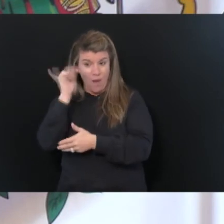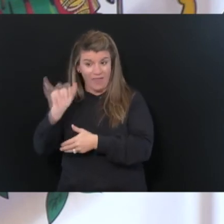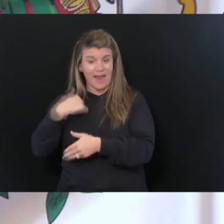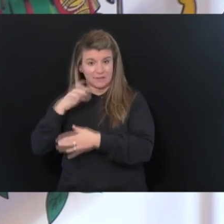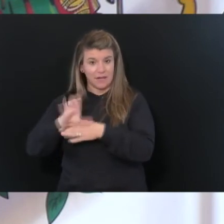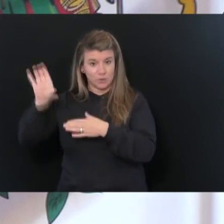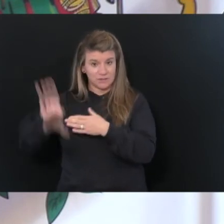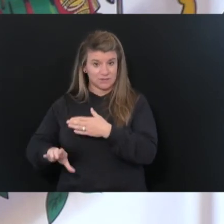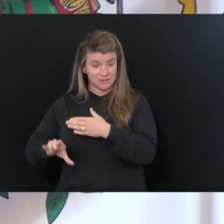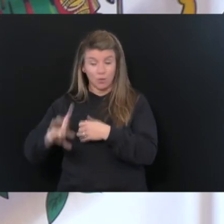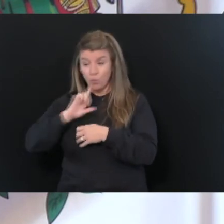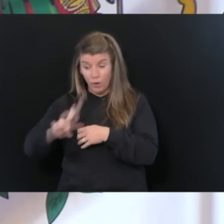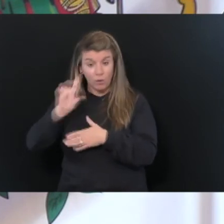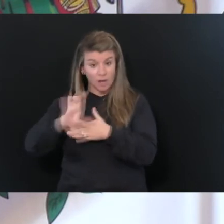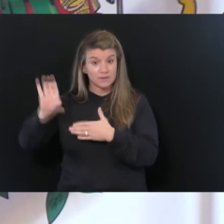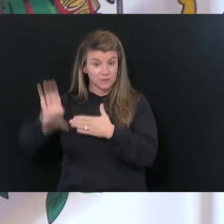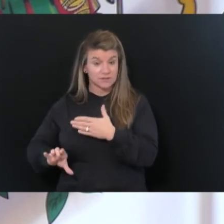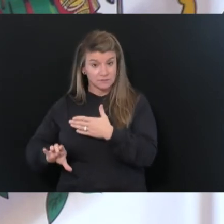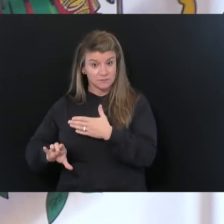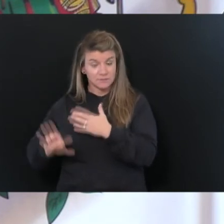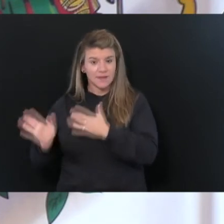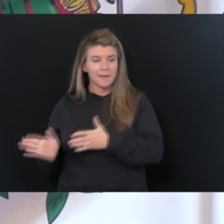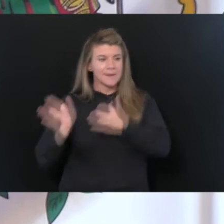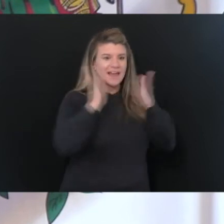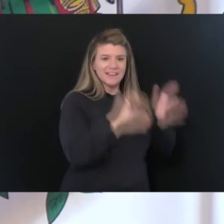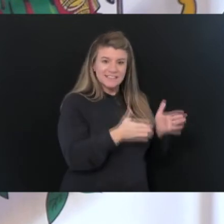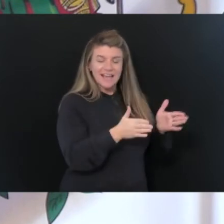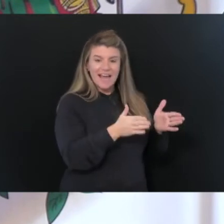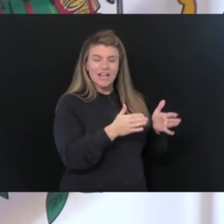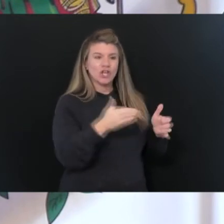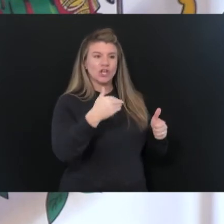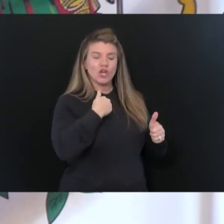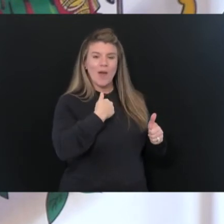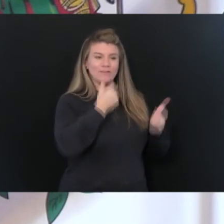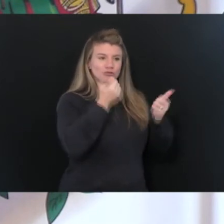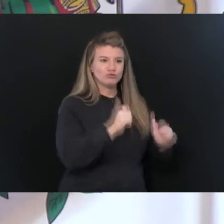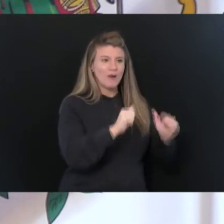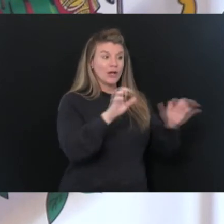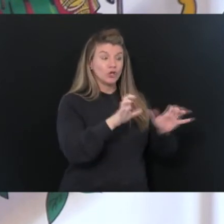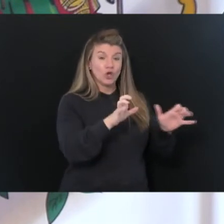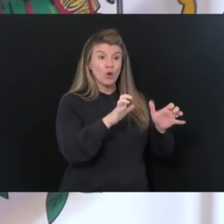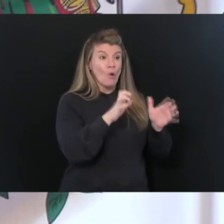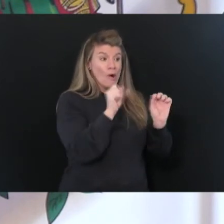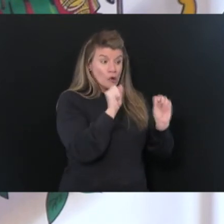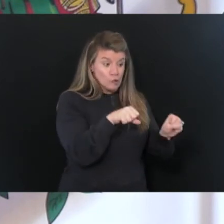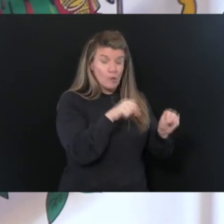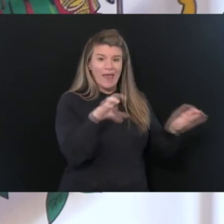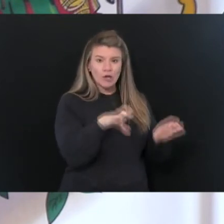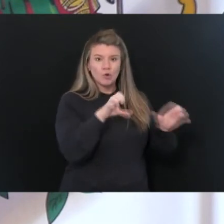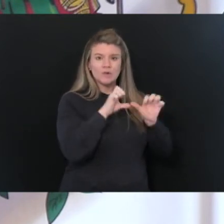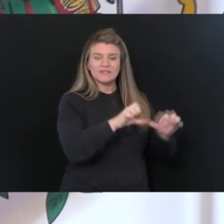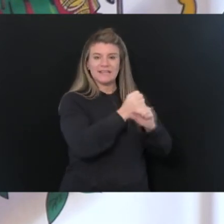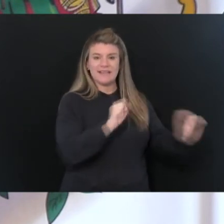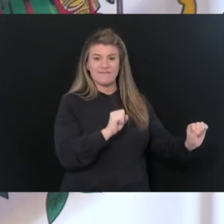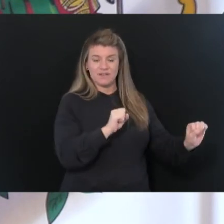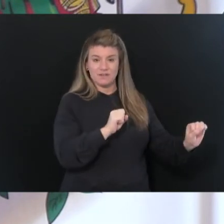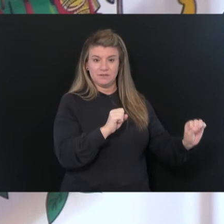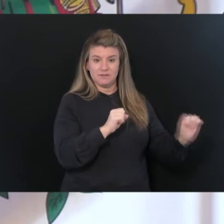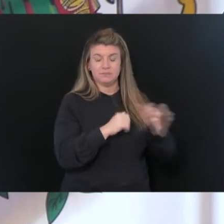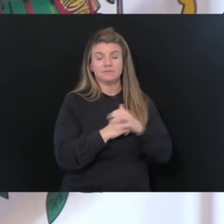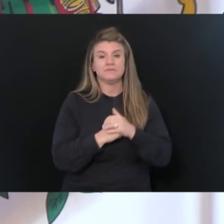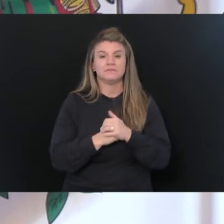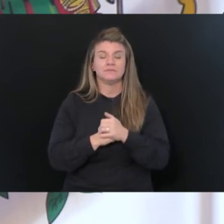consequences. It has real consequences. And on the other side, you've got to try to do whatever you have to do to be safe. Now,